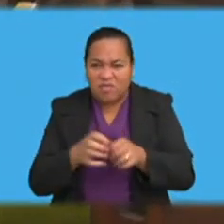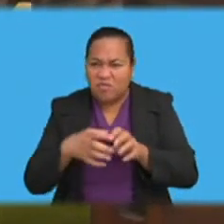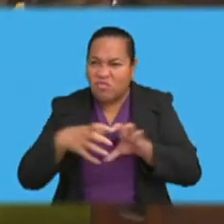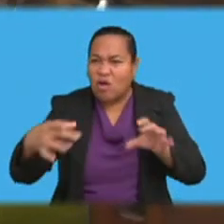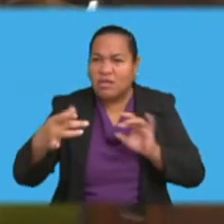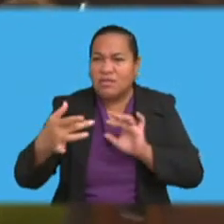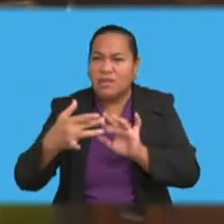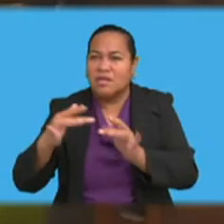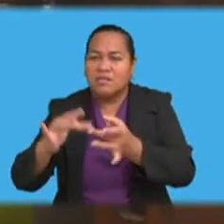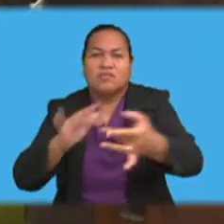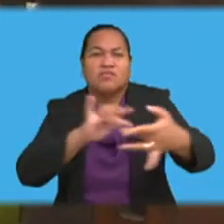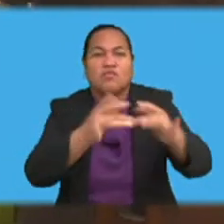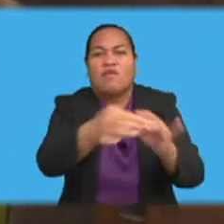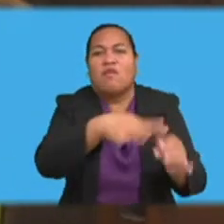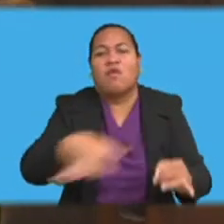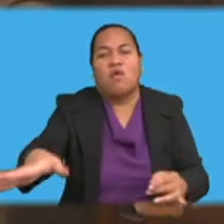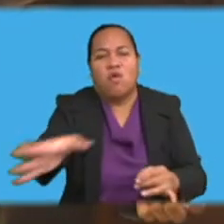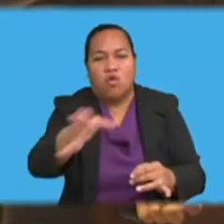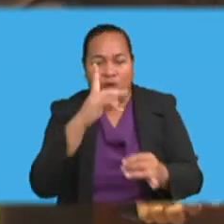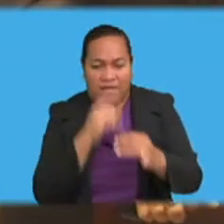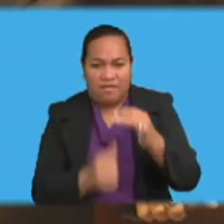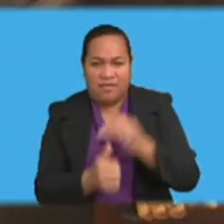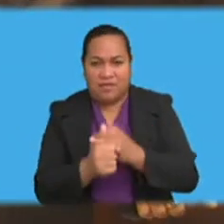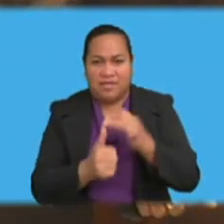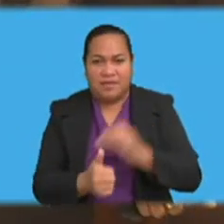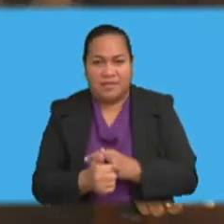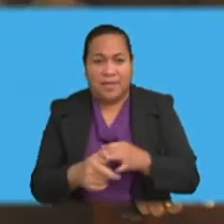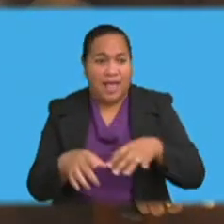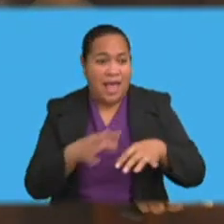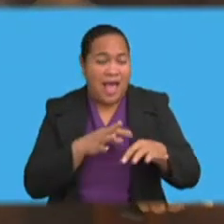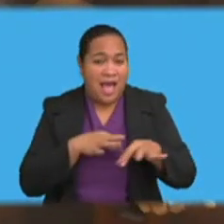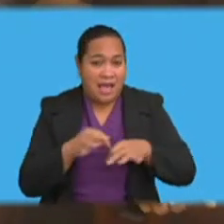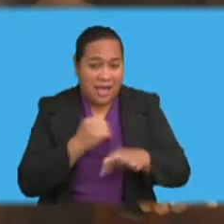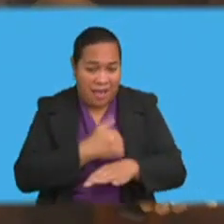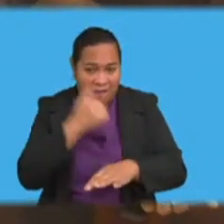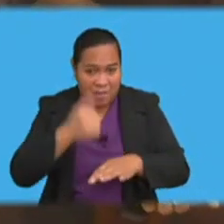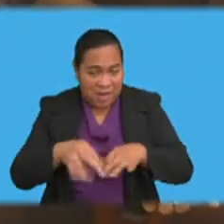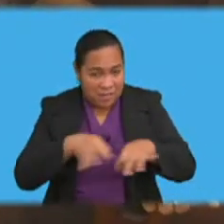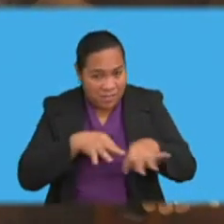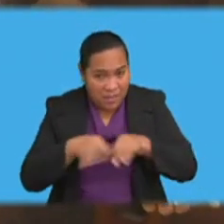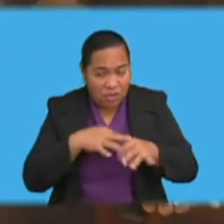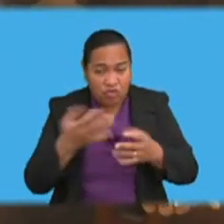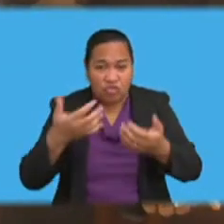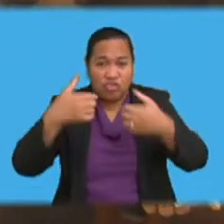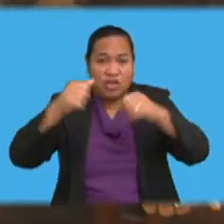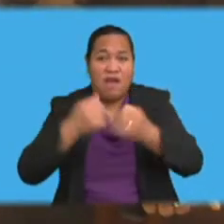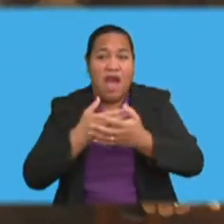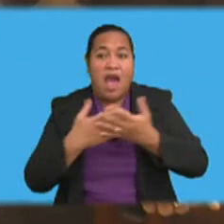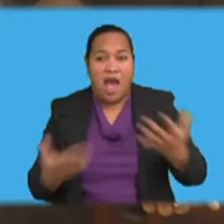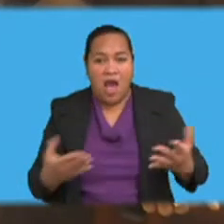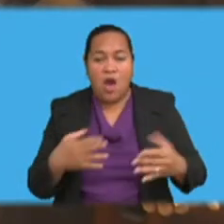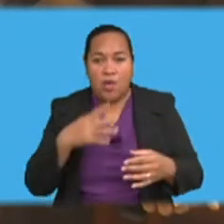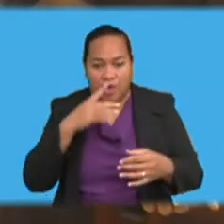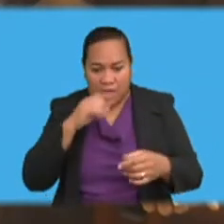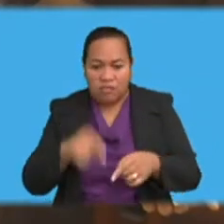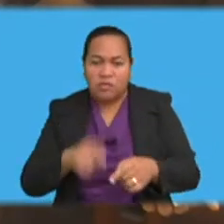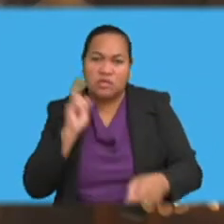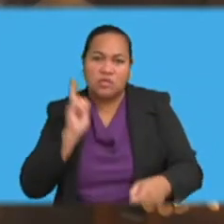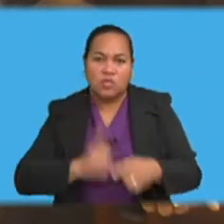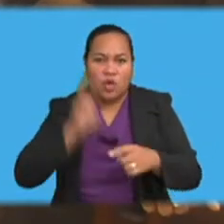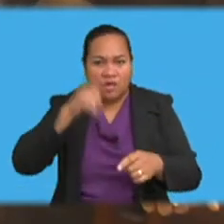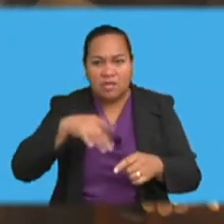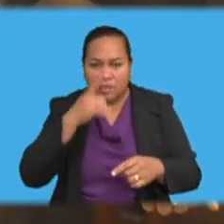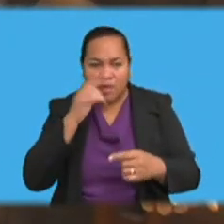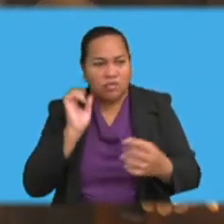is concerned. Madam Speaker, it is the plan of government to achieve one of the quickest and most ambitious analog switch-off